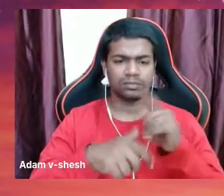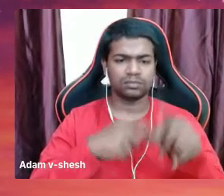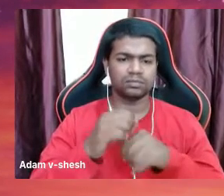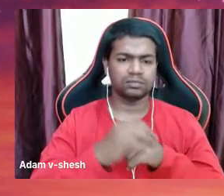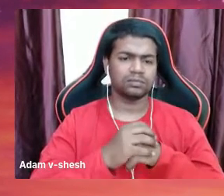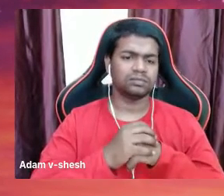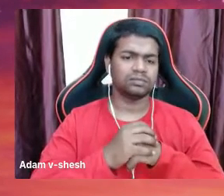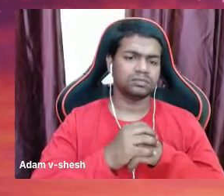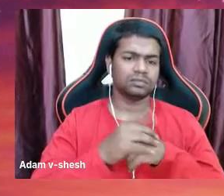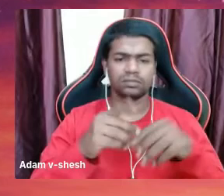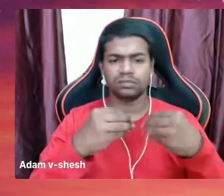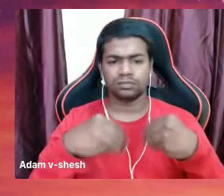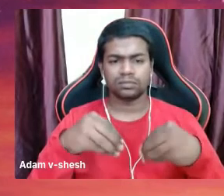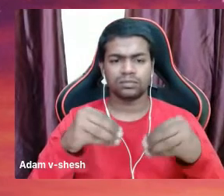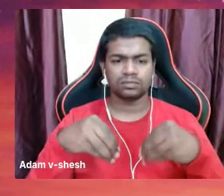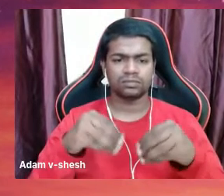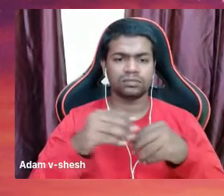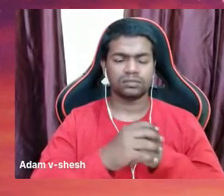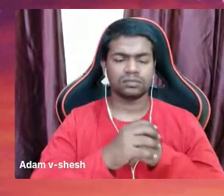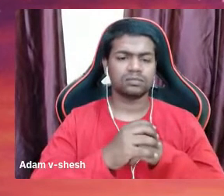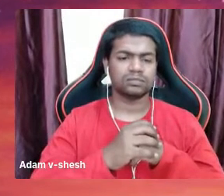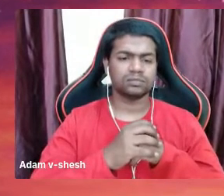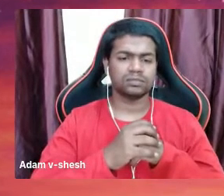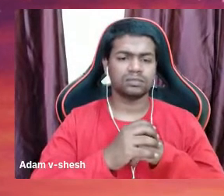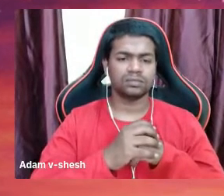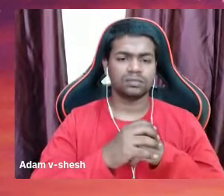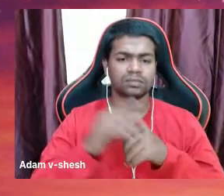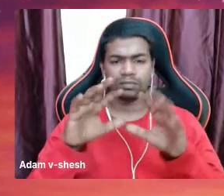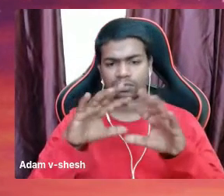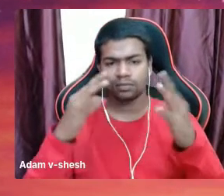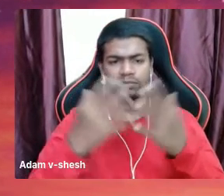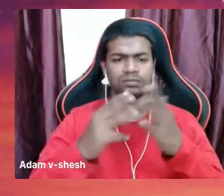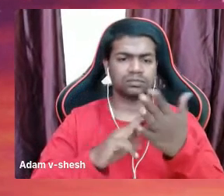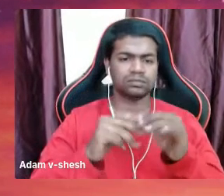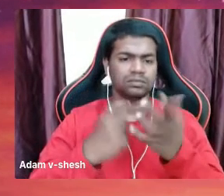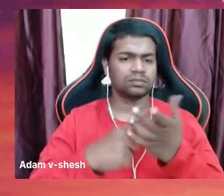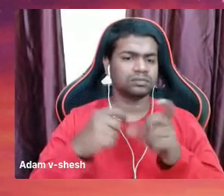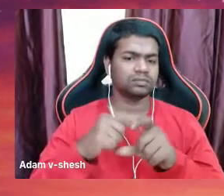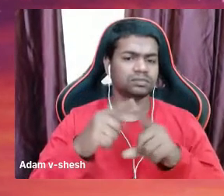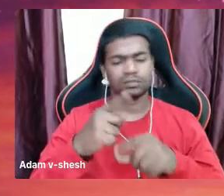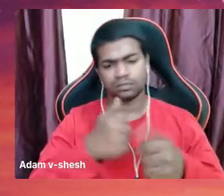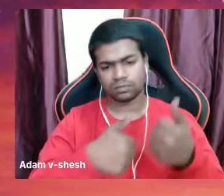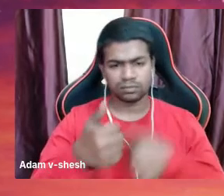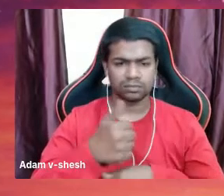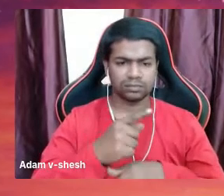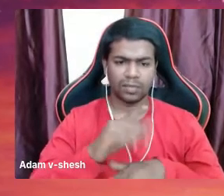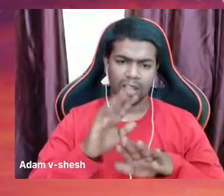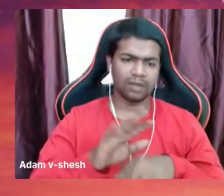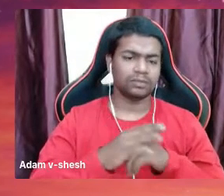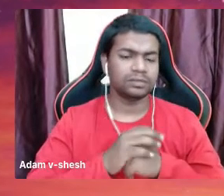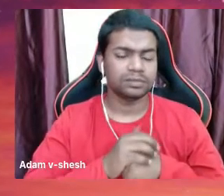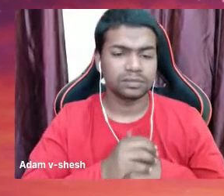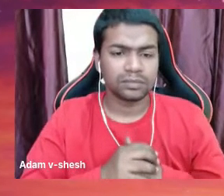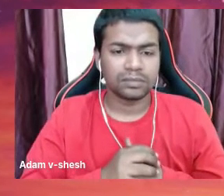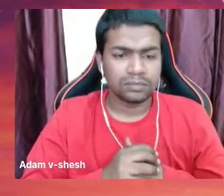right? Someone selling some sort of SaaS product to the global markets, but they will also have competition. So